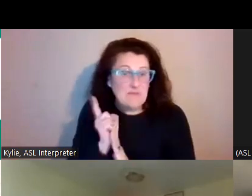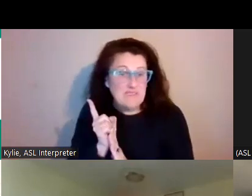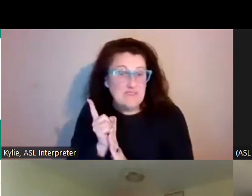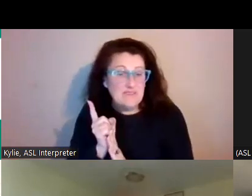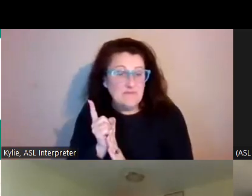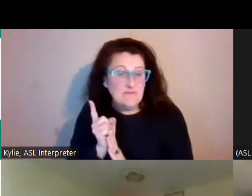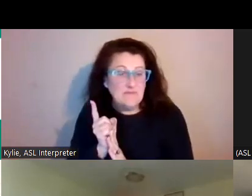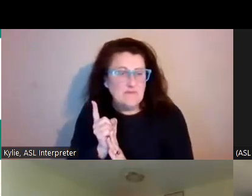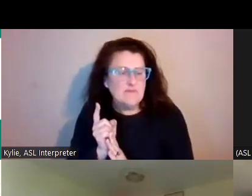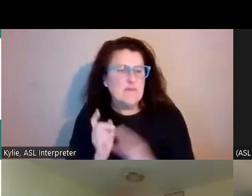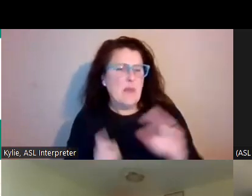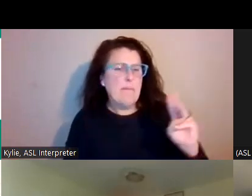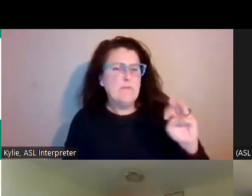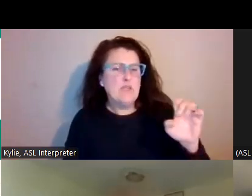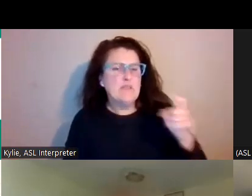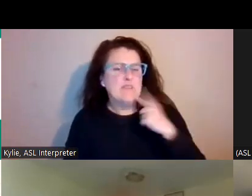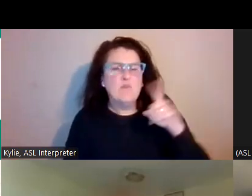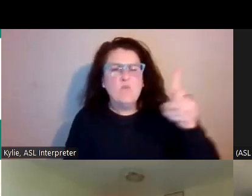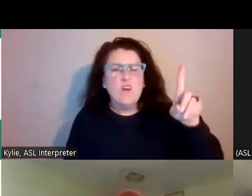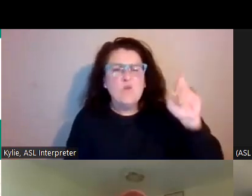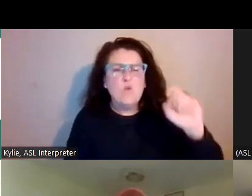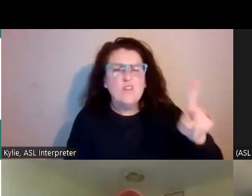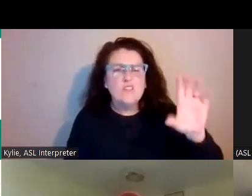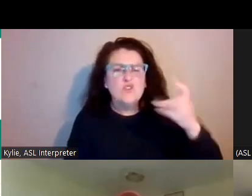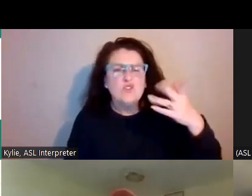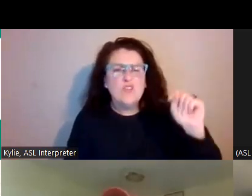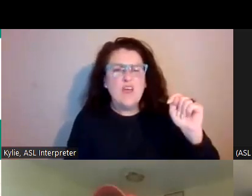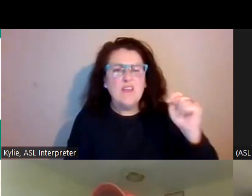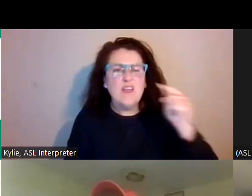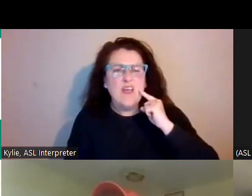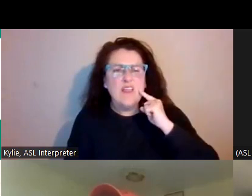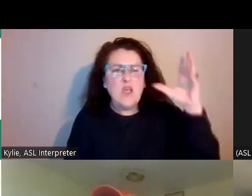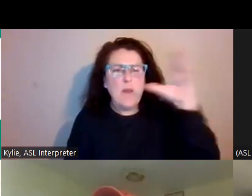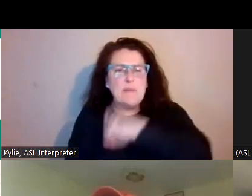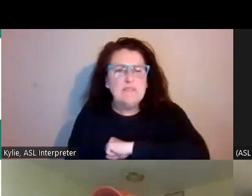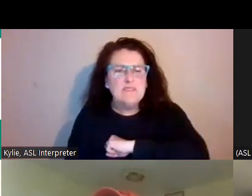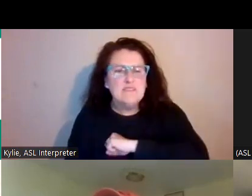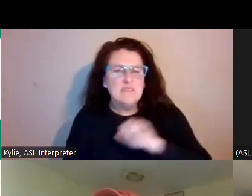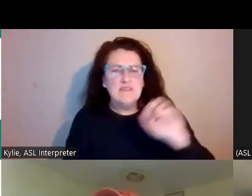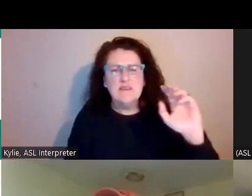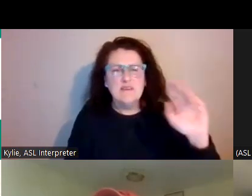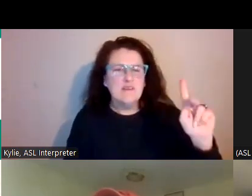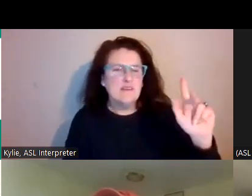Jacob, I did see one question in the chat I think we missed. Another one from Karen. Catch.